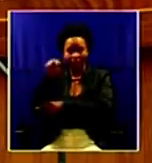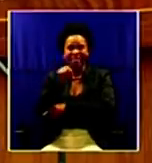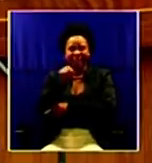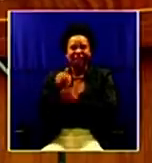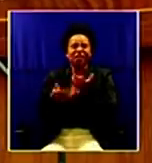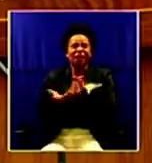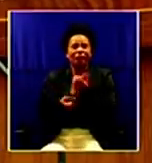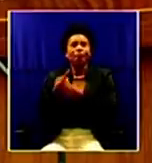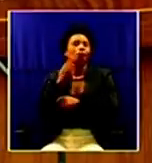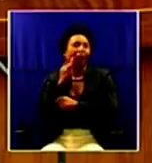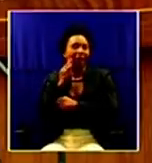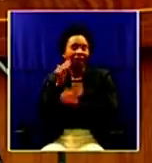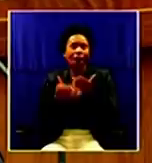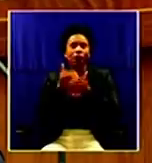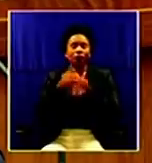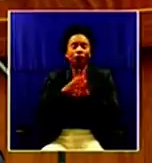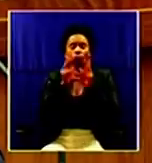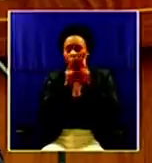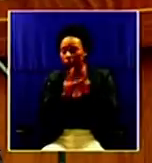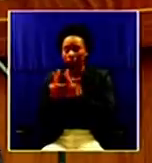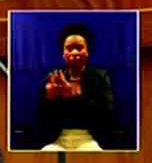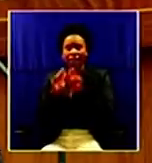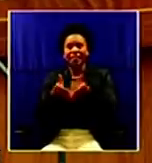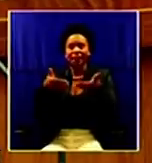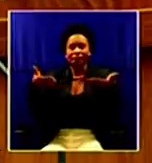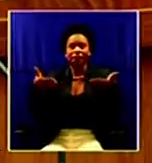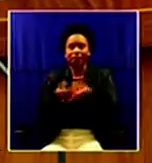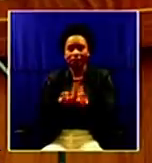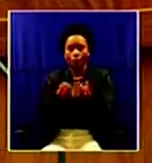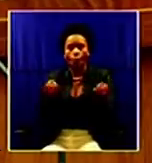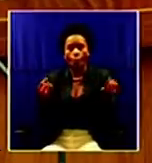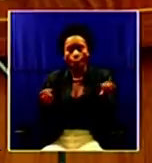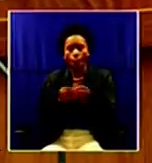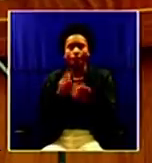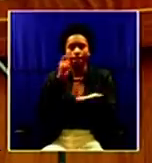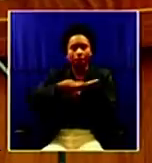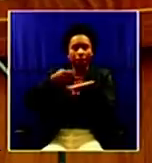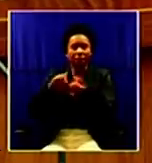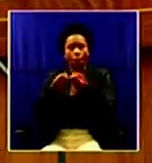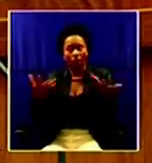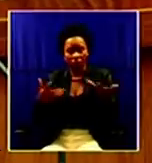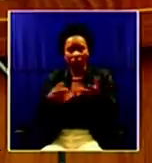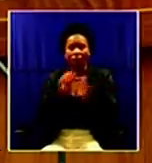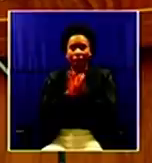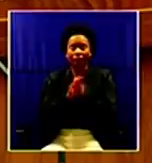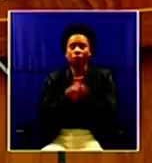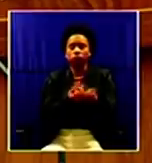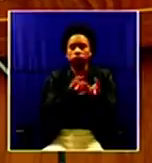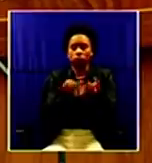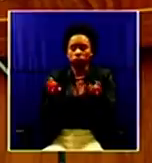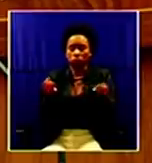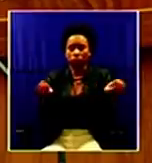for debt service costs, the contingency reserve, and provisional allocations that I made mention of